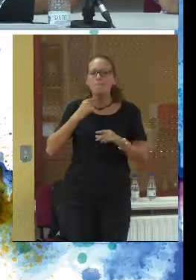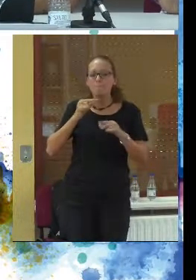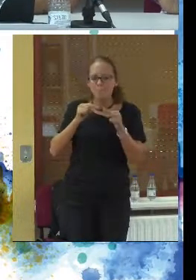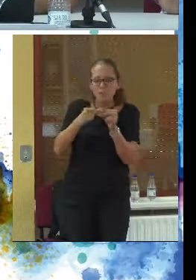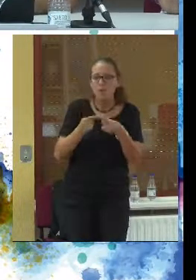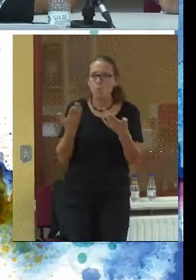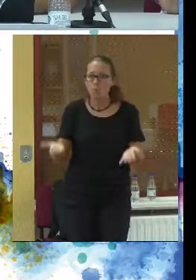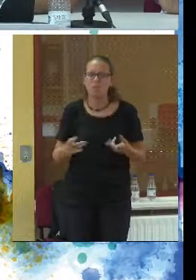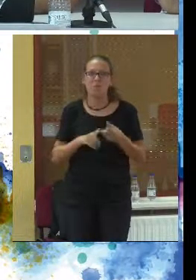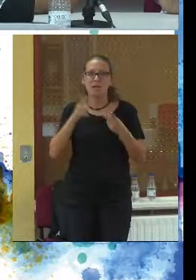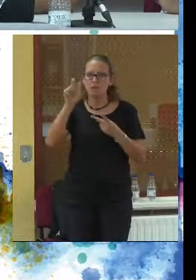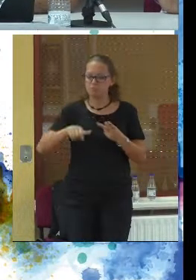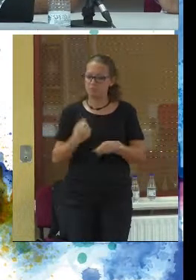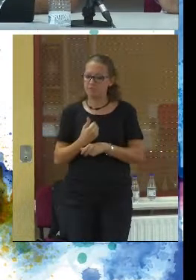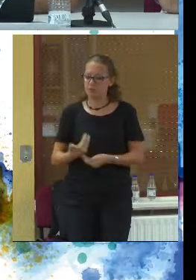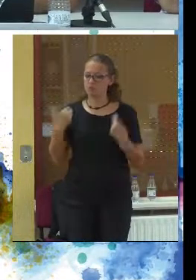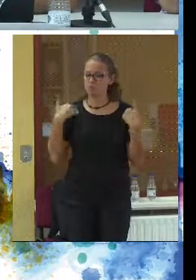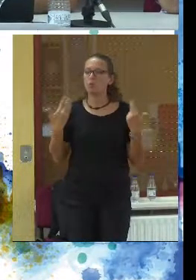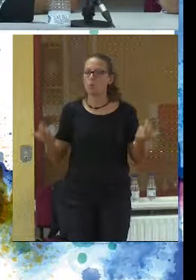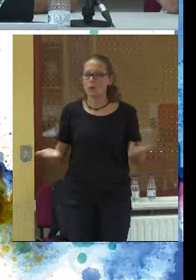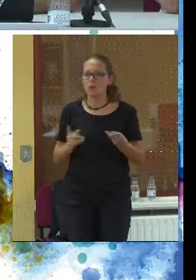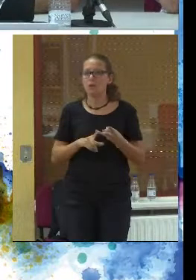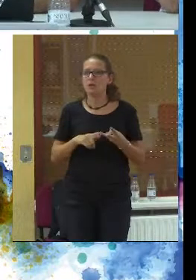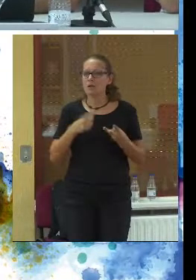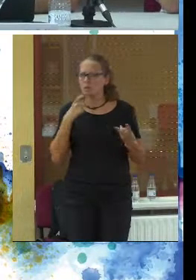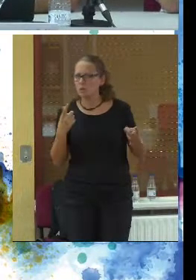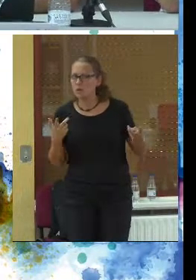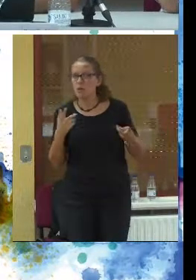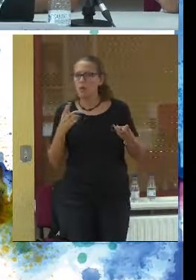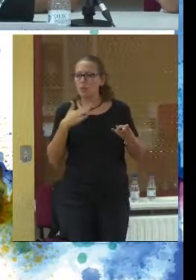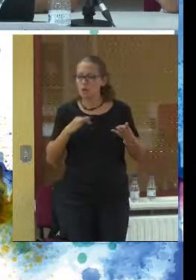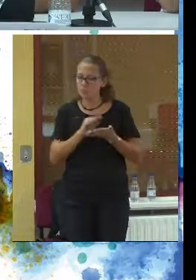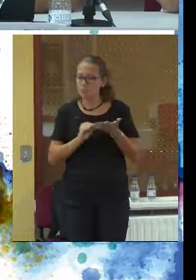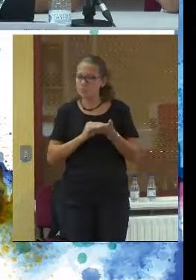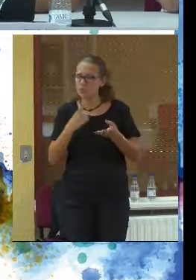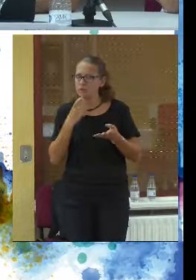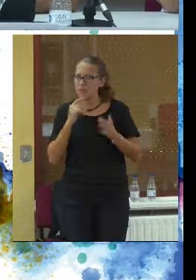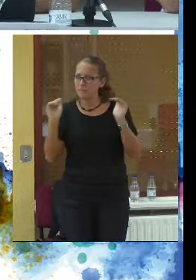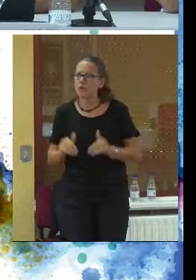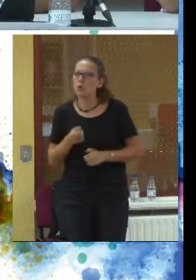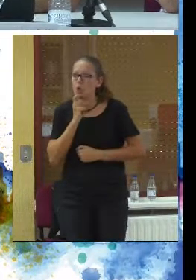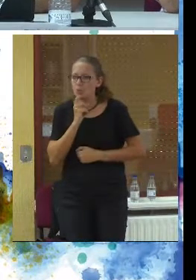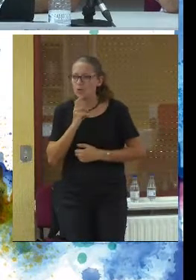many tasks have we performed, who performed the task. Now we are simplifying the